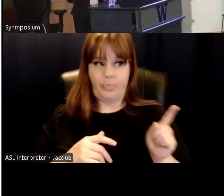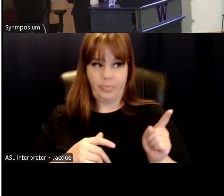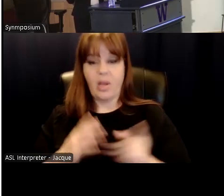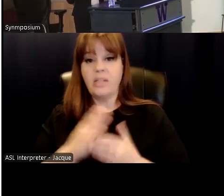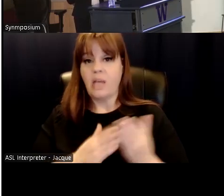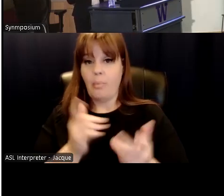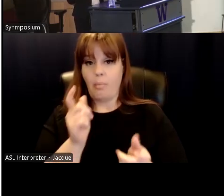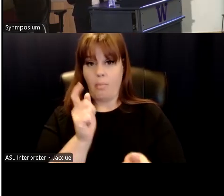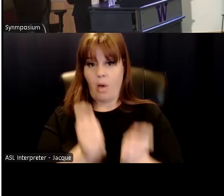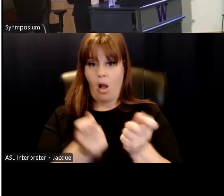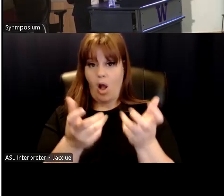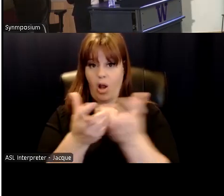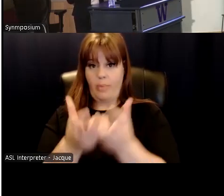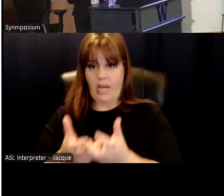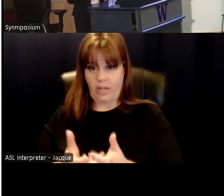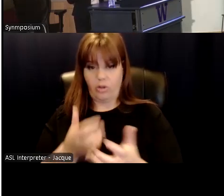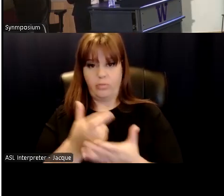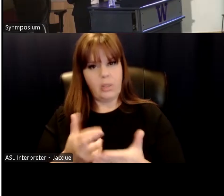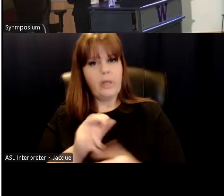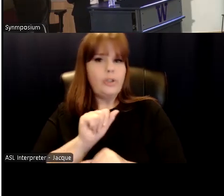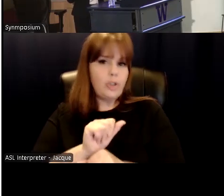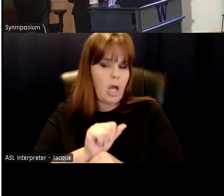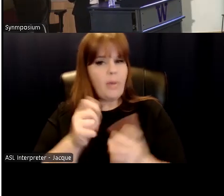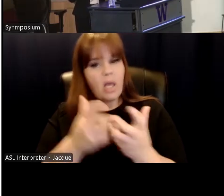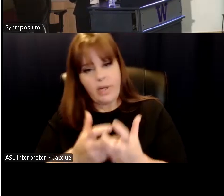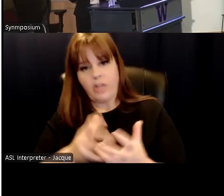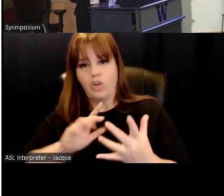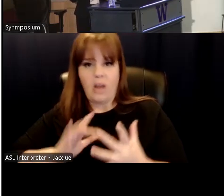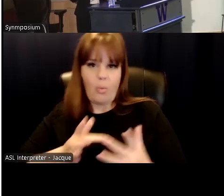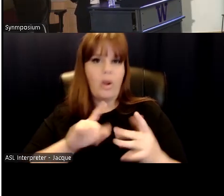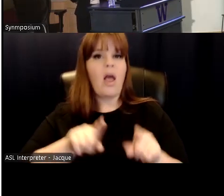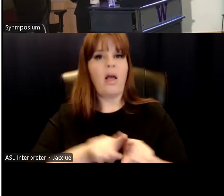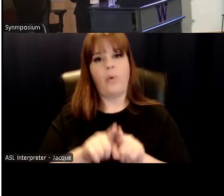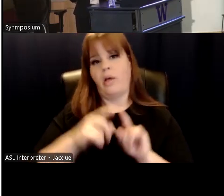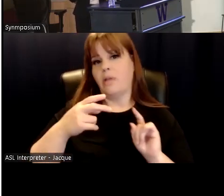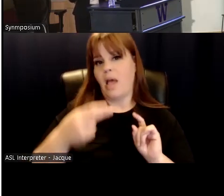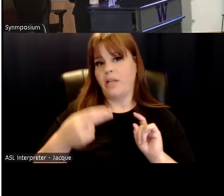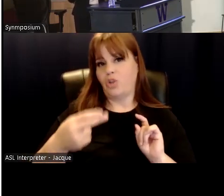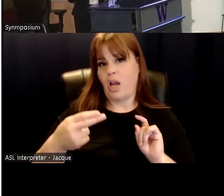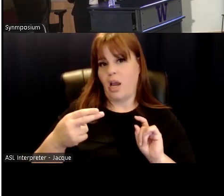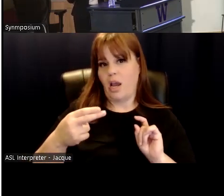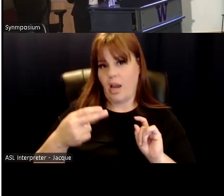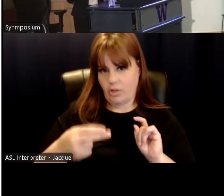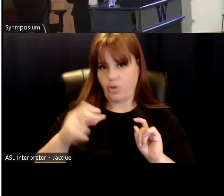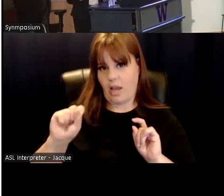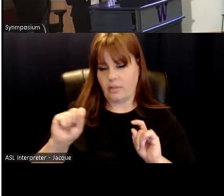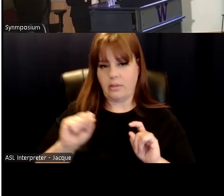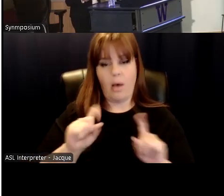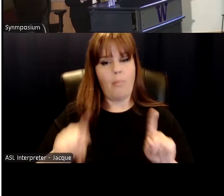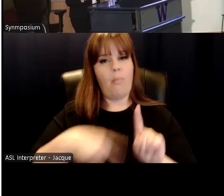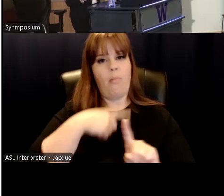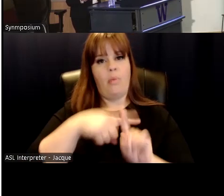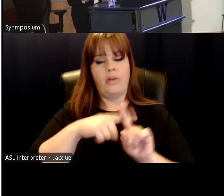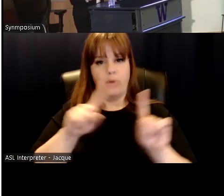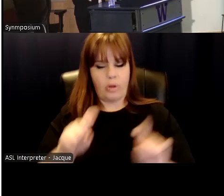accommodation resources, so the Job Accommodation Network, as well as the HHS Plus survey. And then there are